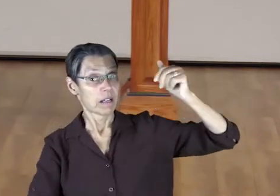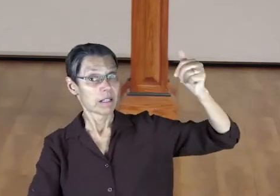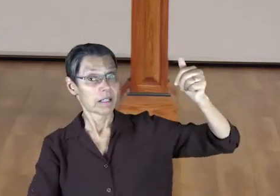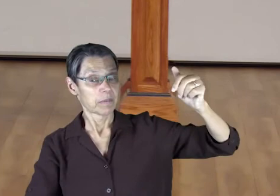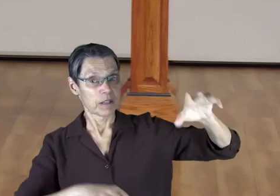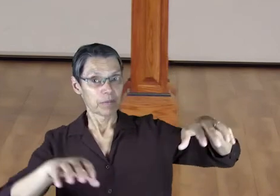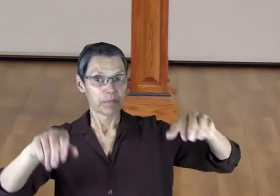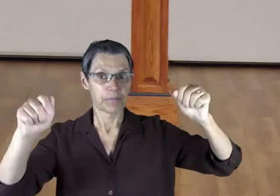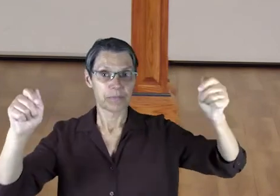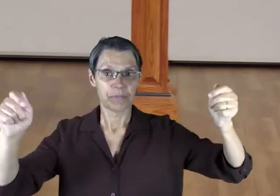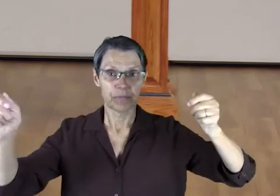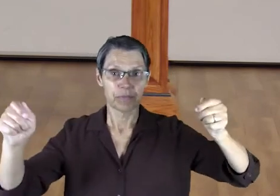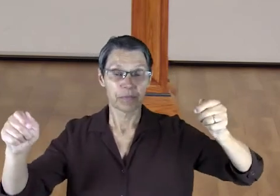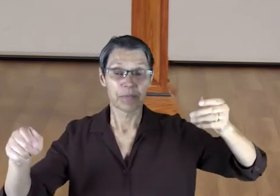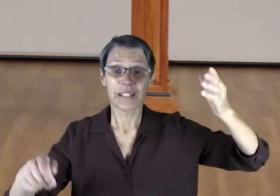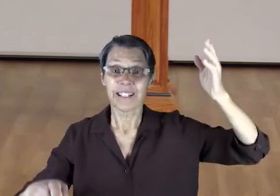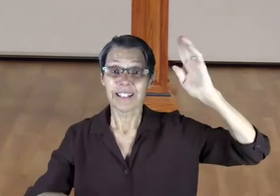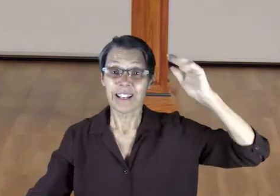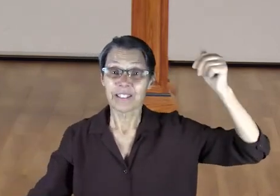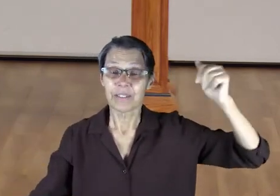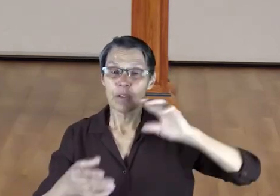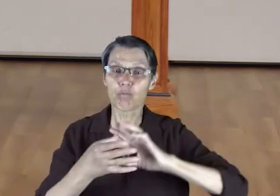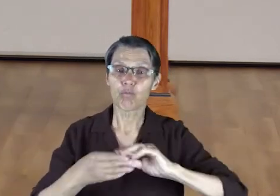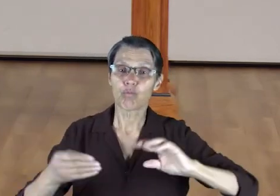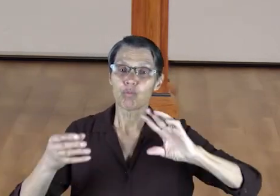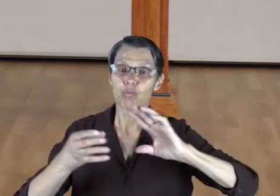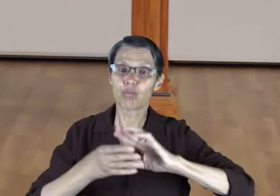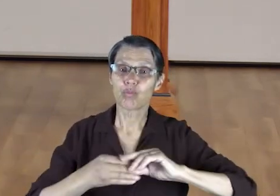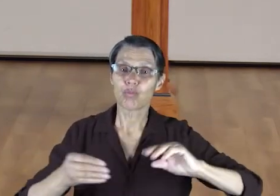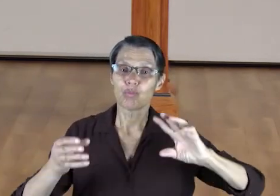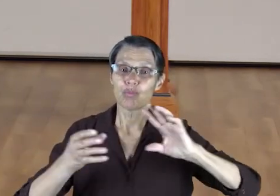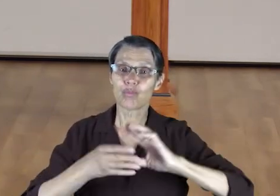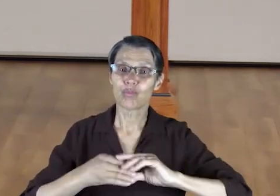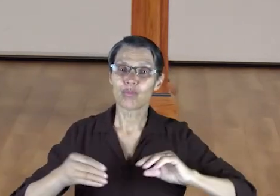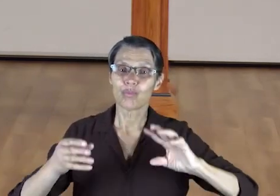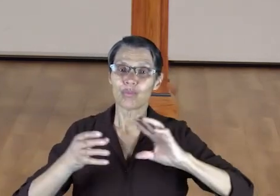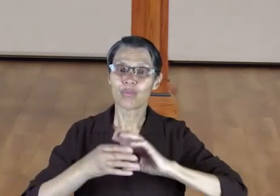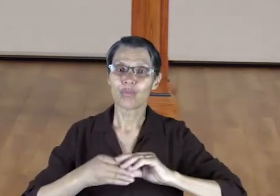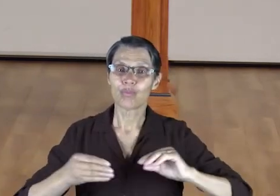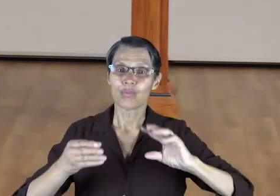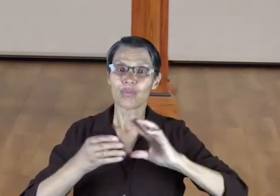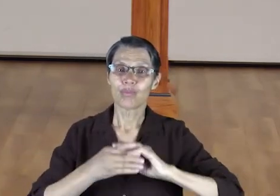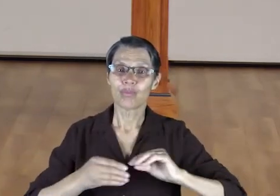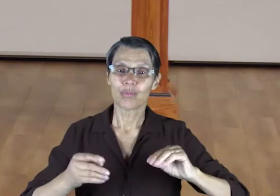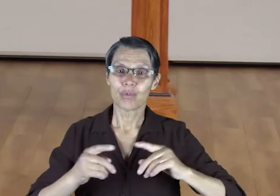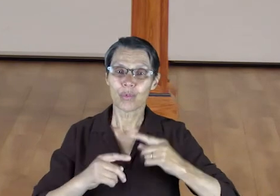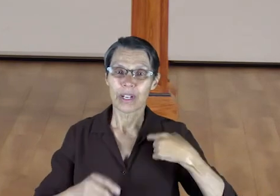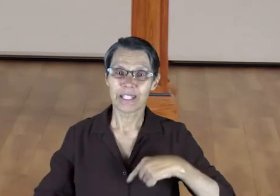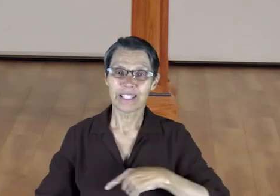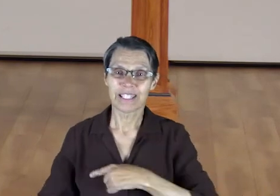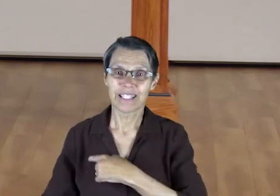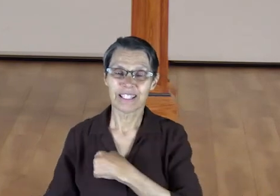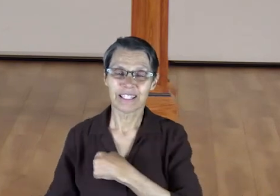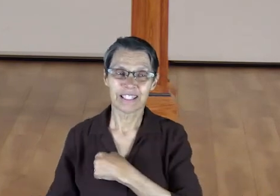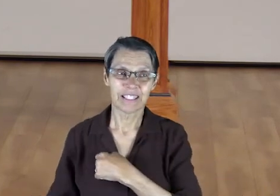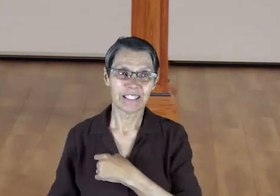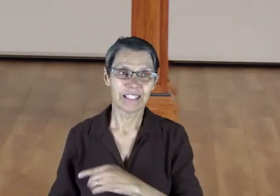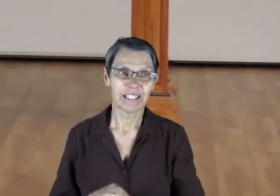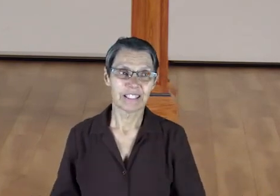so that God has an opportunity to talk with us in the deep places